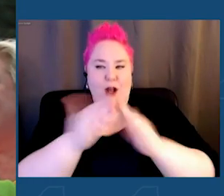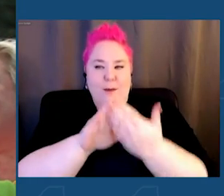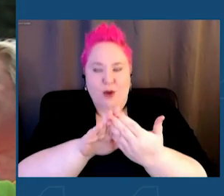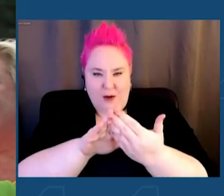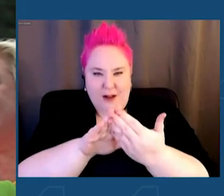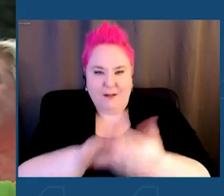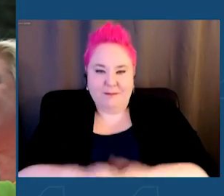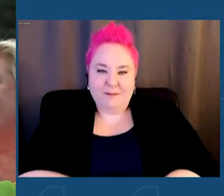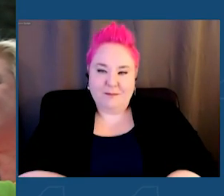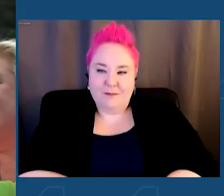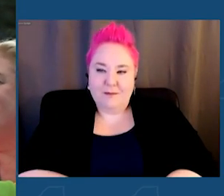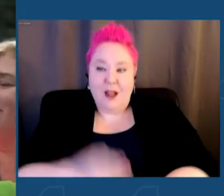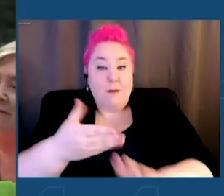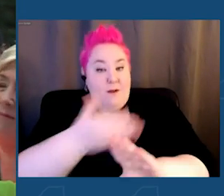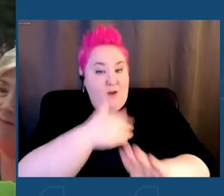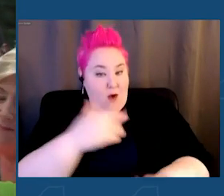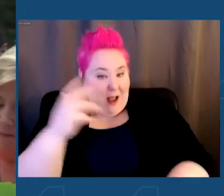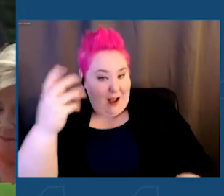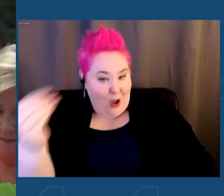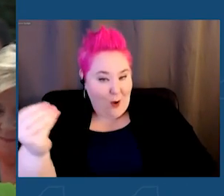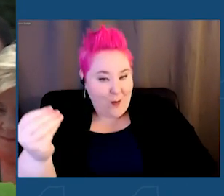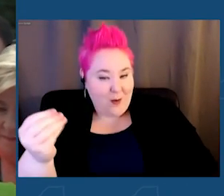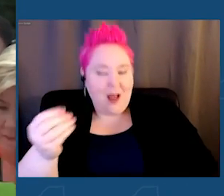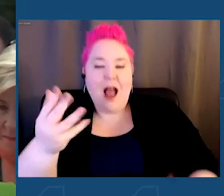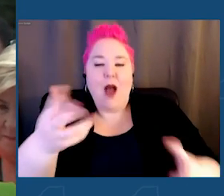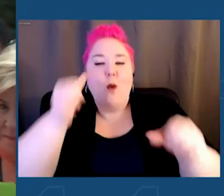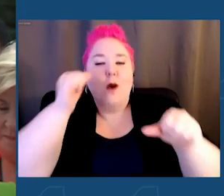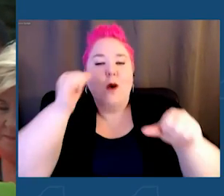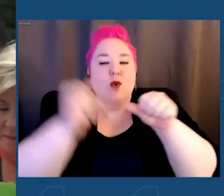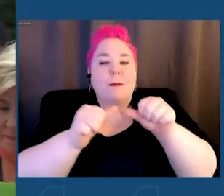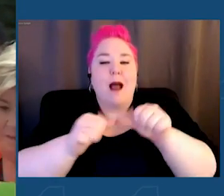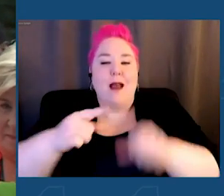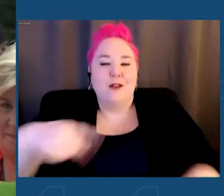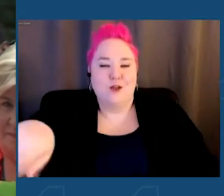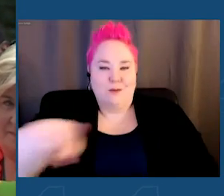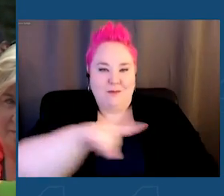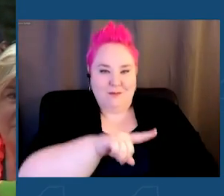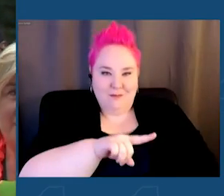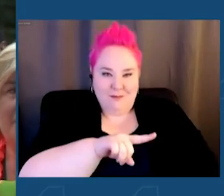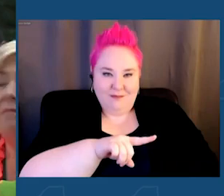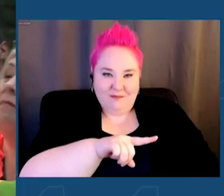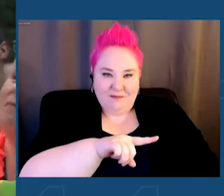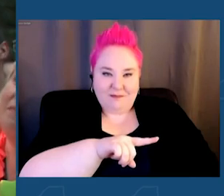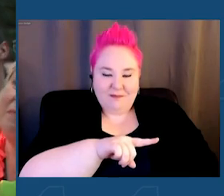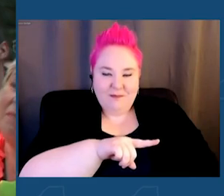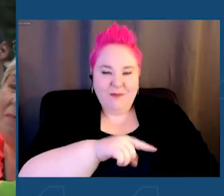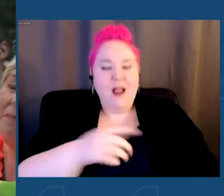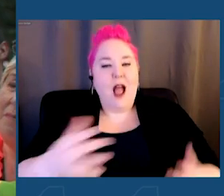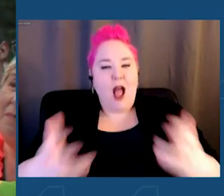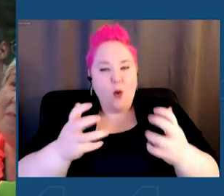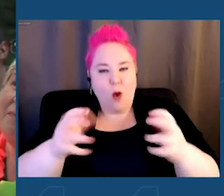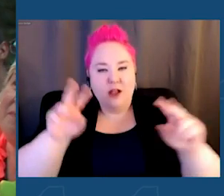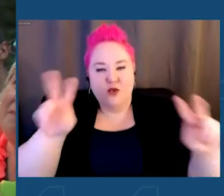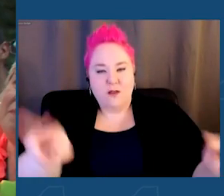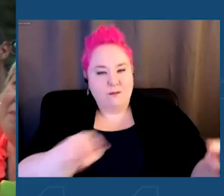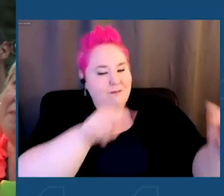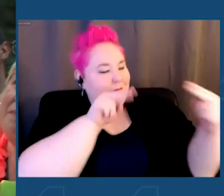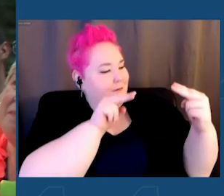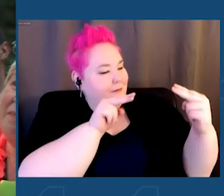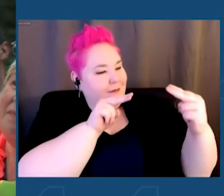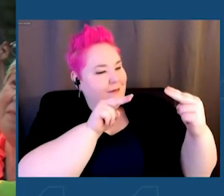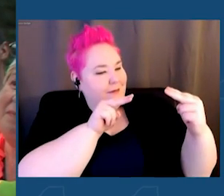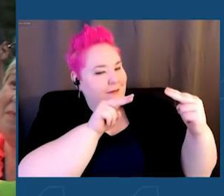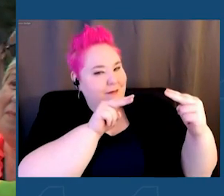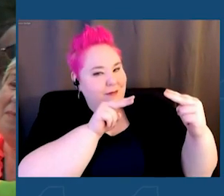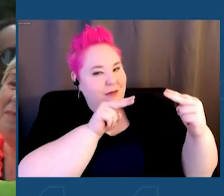Before I go, I want to remind you of something. I want you to turn to your neighbor and say,